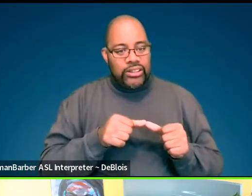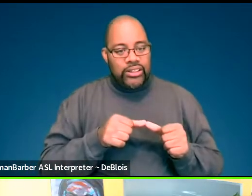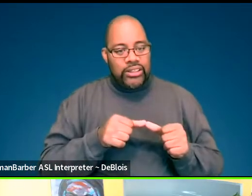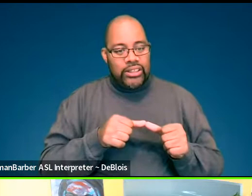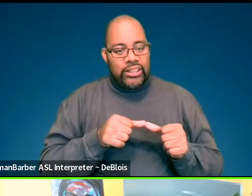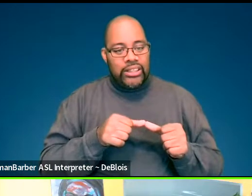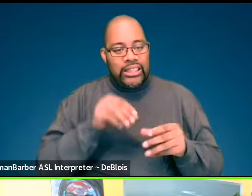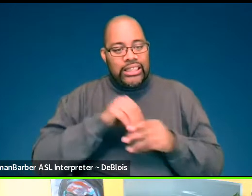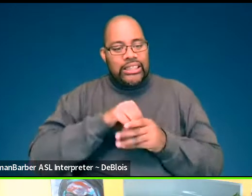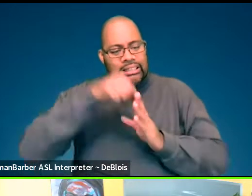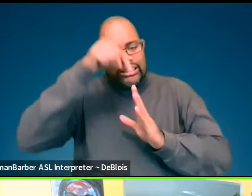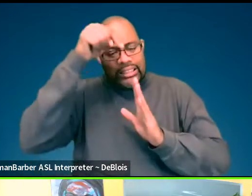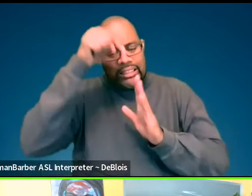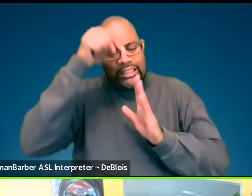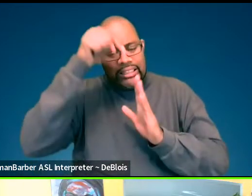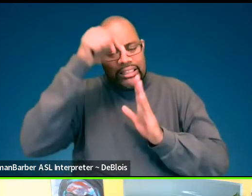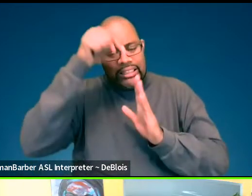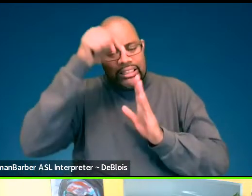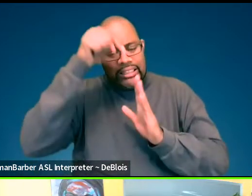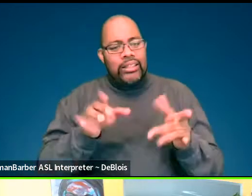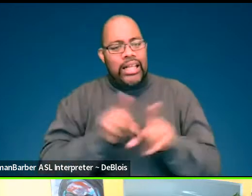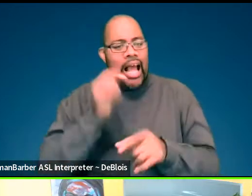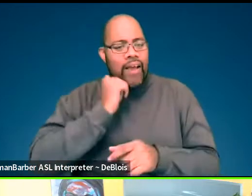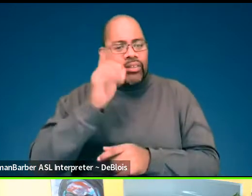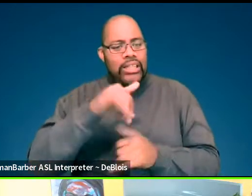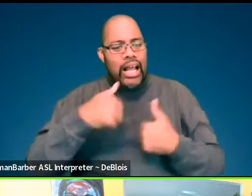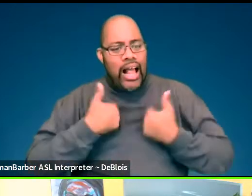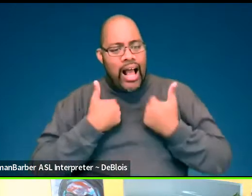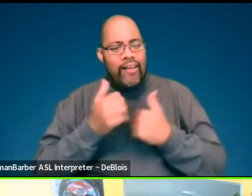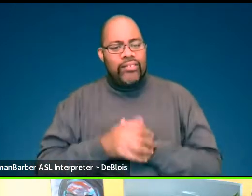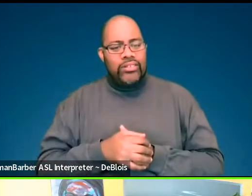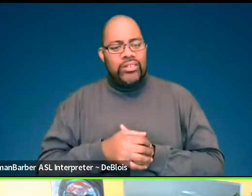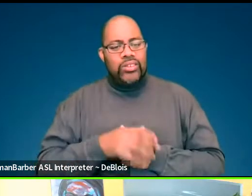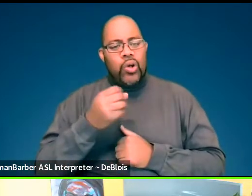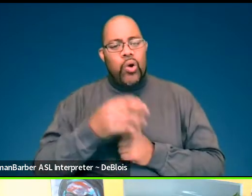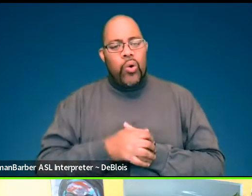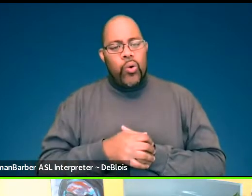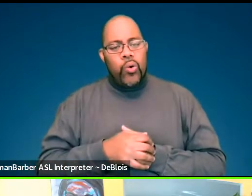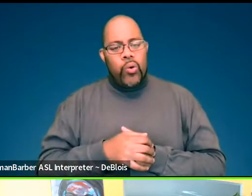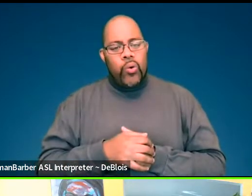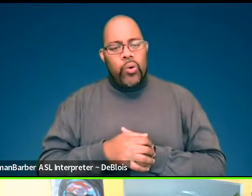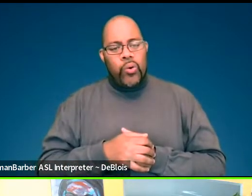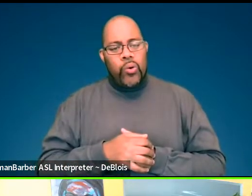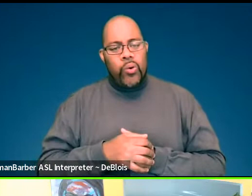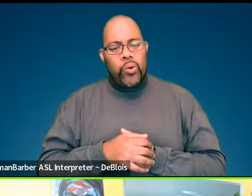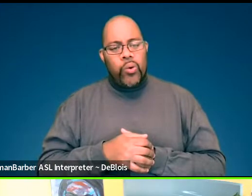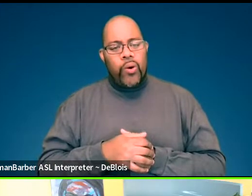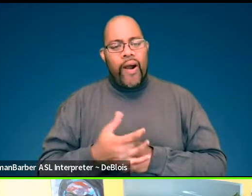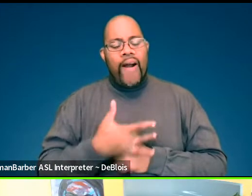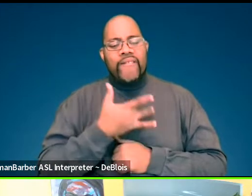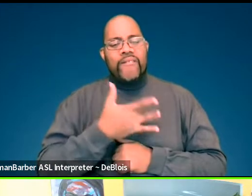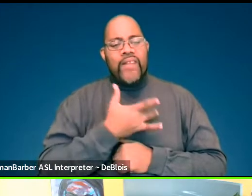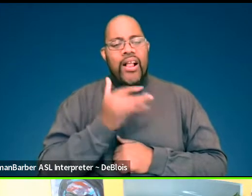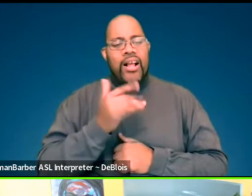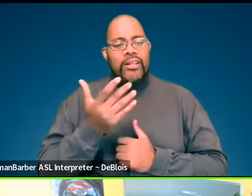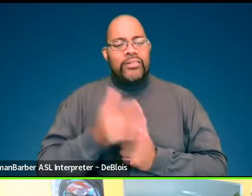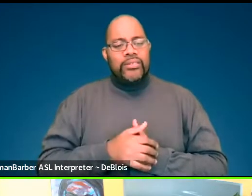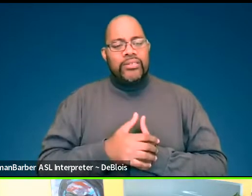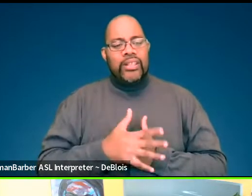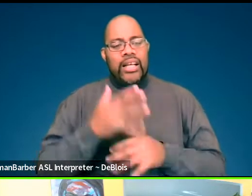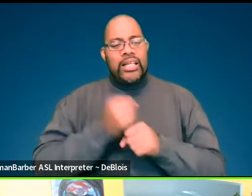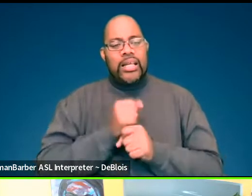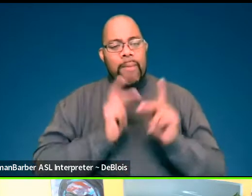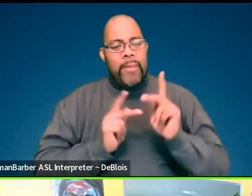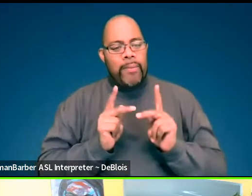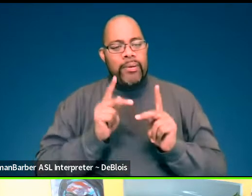in deep and meaningful ways in their everyday lives, right? So I feel like, getting